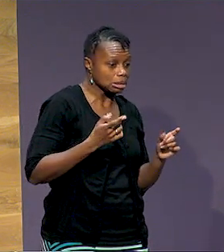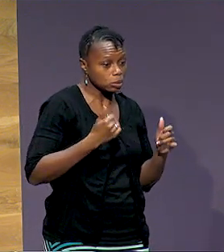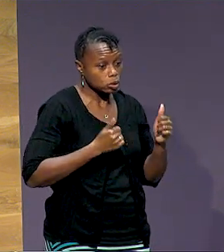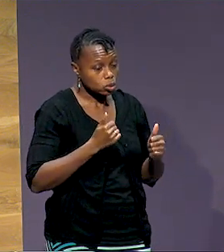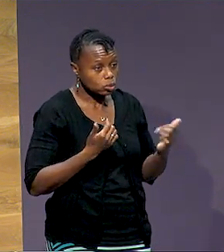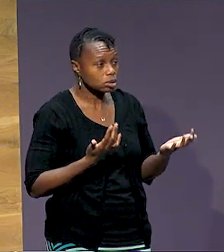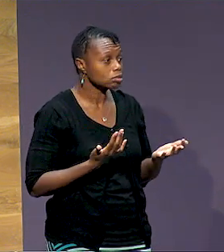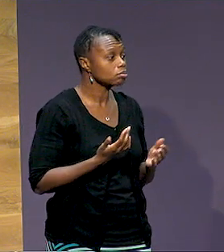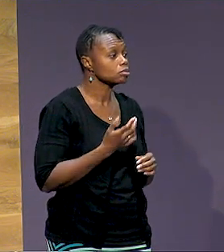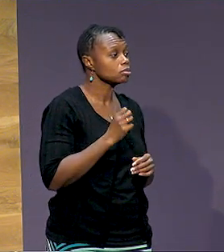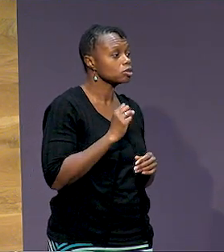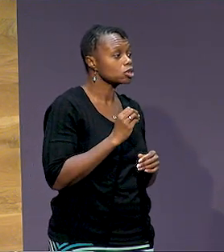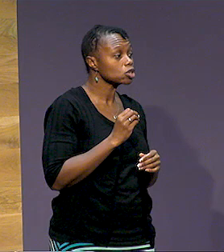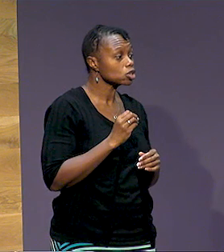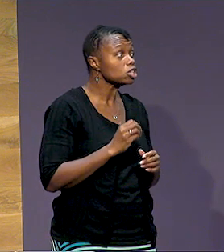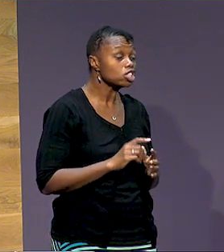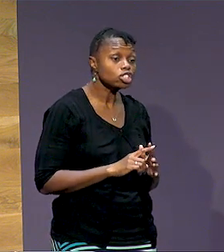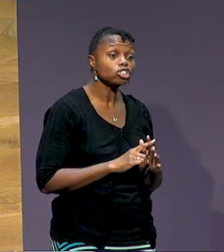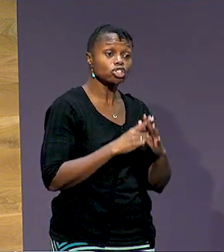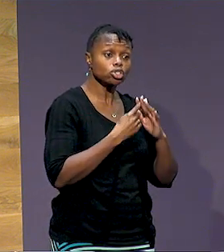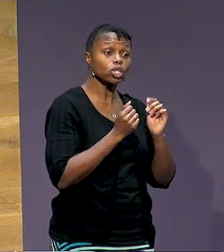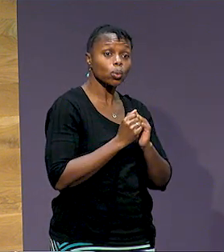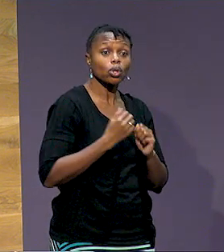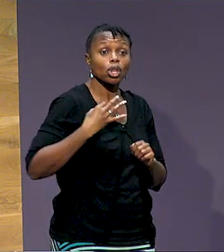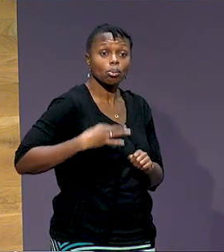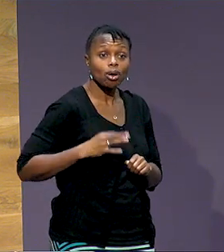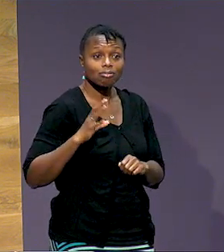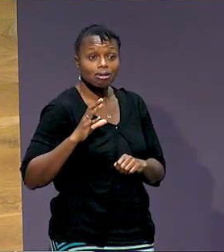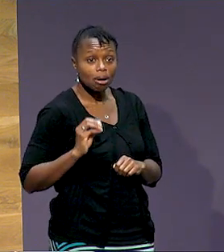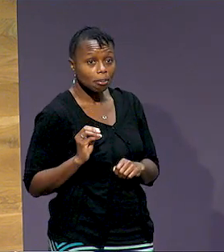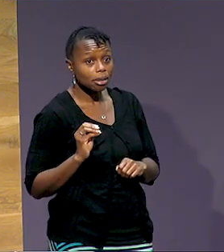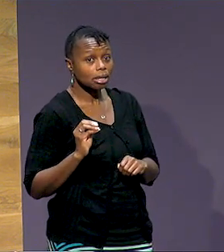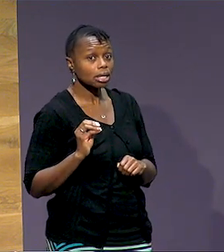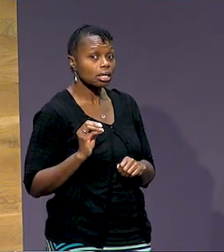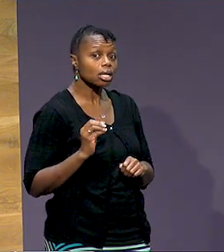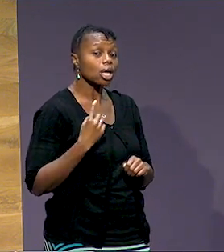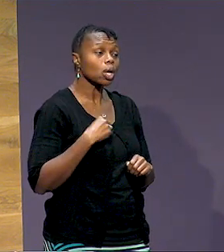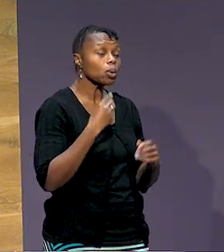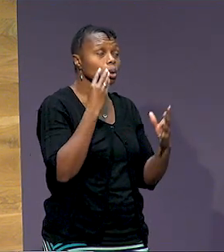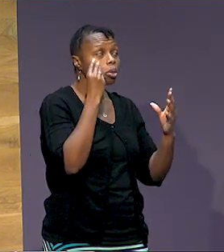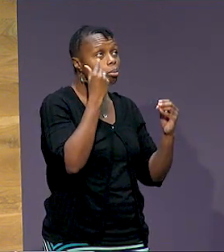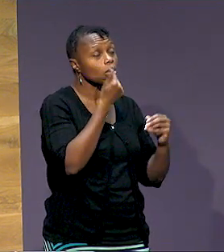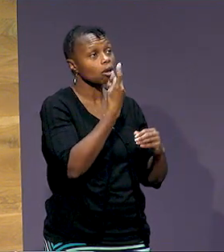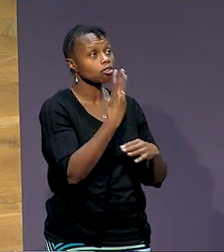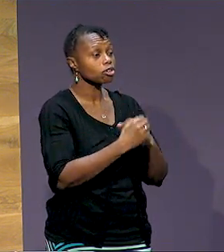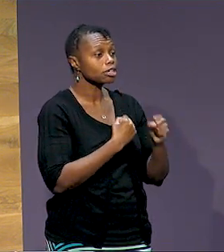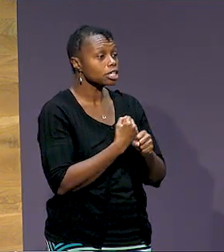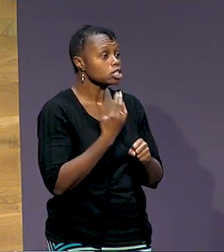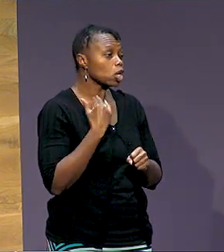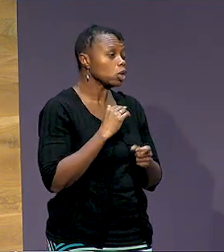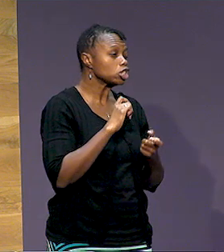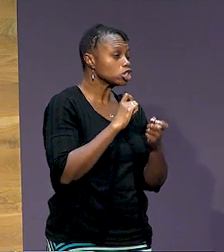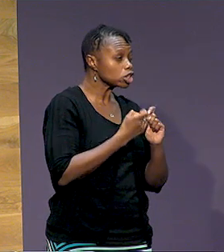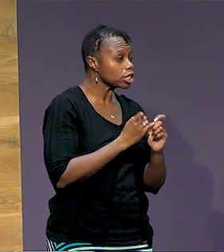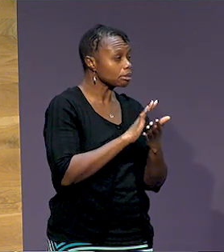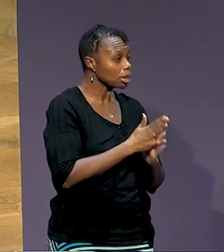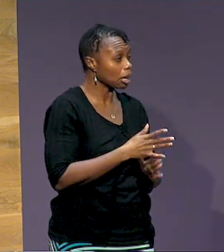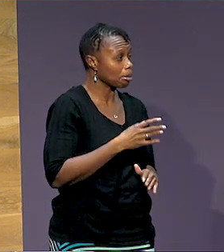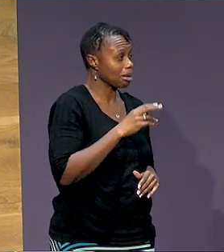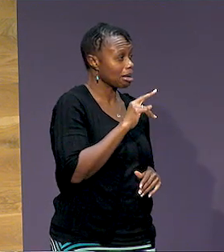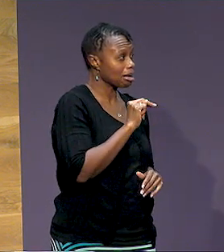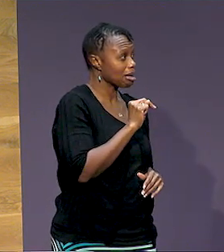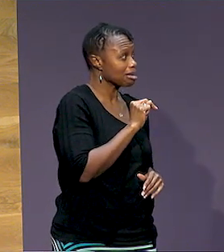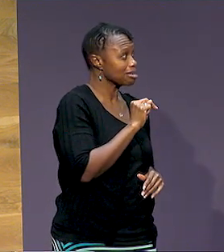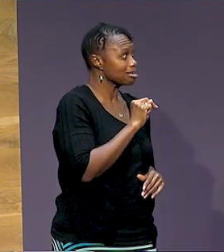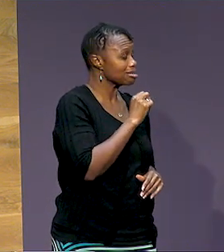actually, we started as a for-profit company. We considered in a couple of years ago moving to be a nonprofit. We did about 8